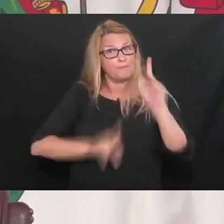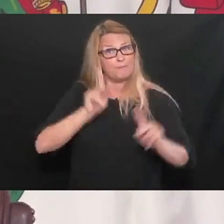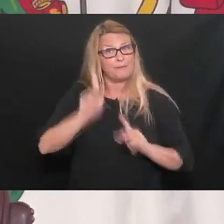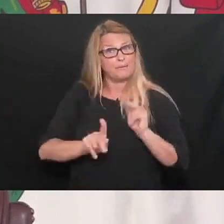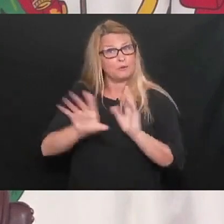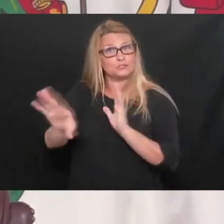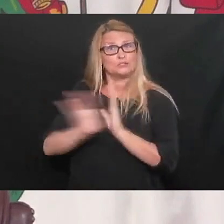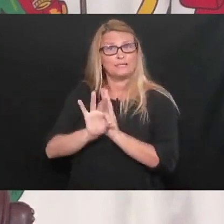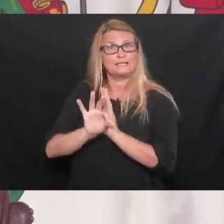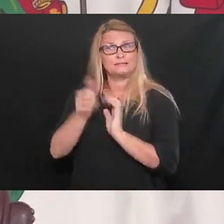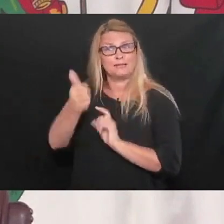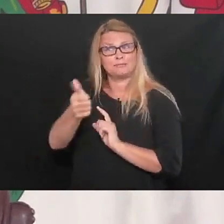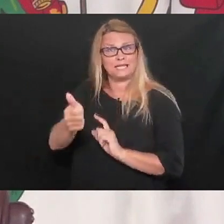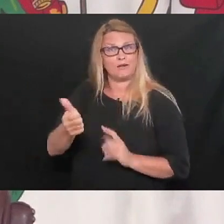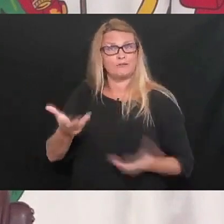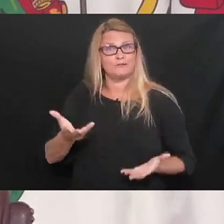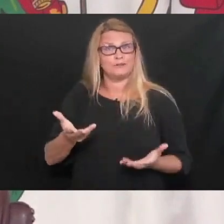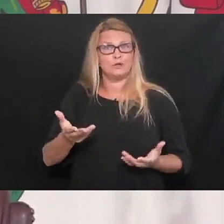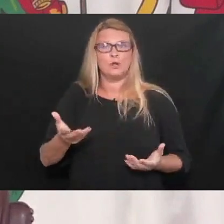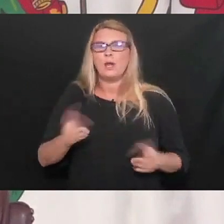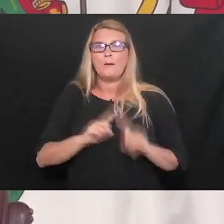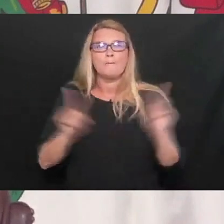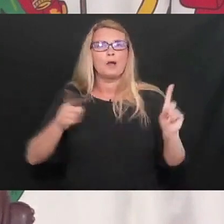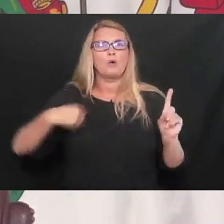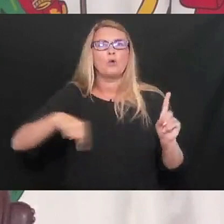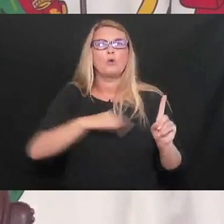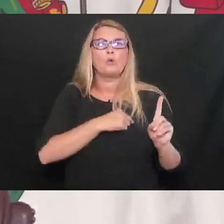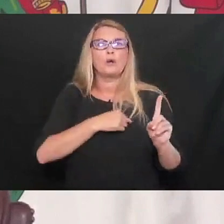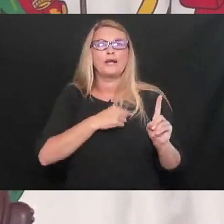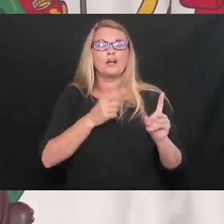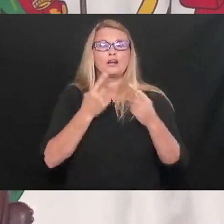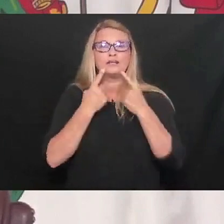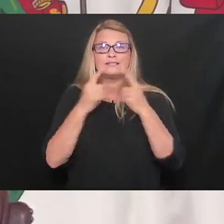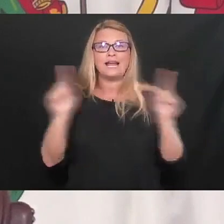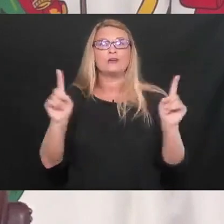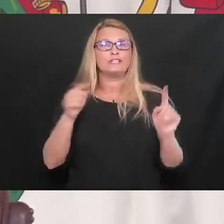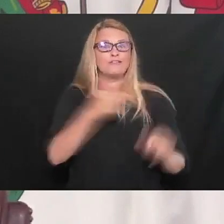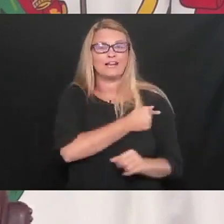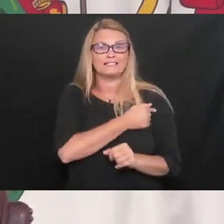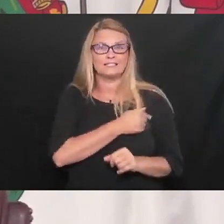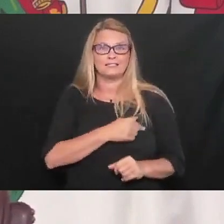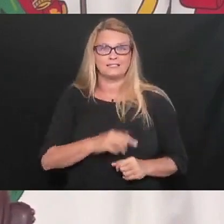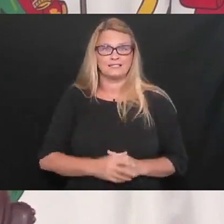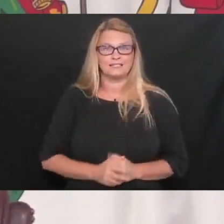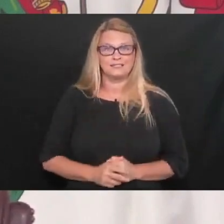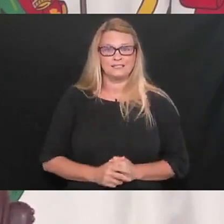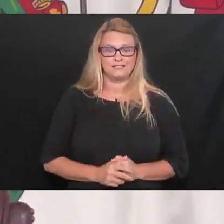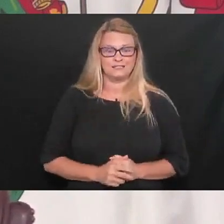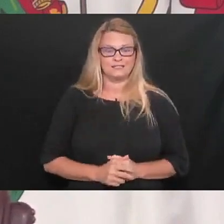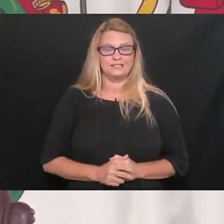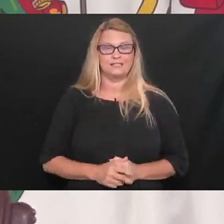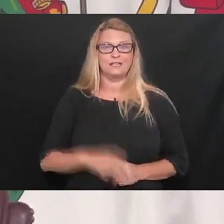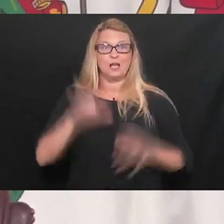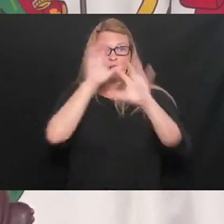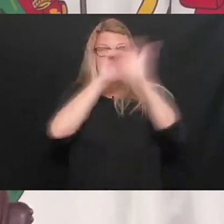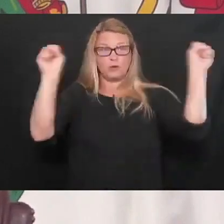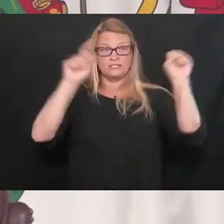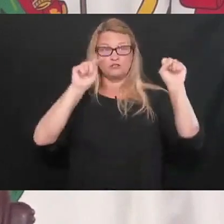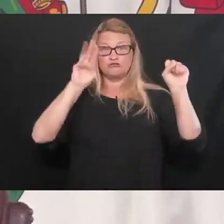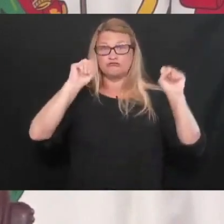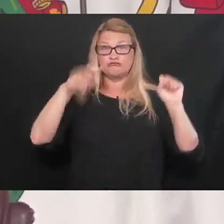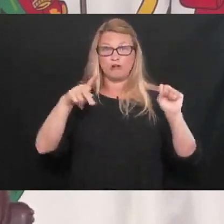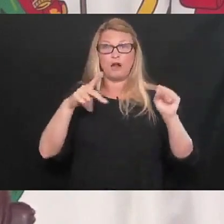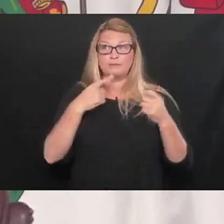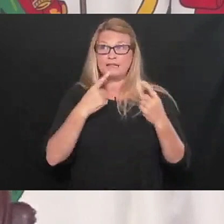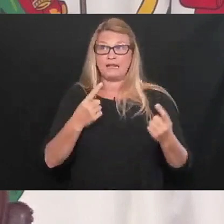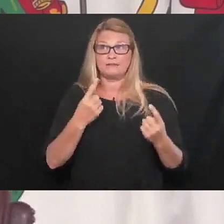everybody's telling you to go get vaccinated. I watched President Trump the other night. He said, listen, go get a shot in your arm. Go get a shot in your